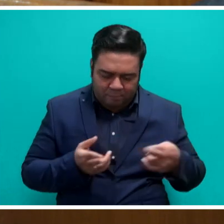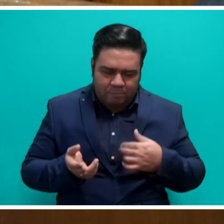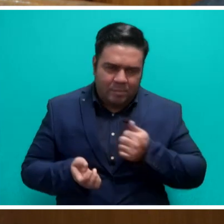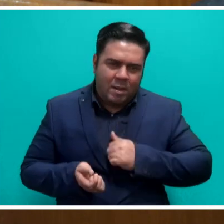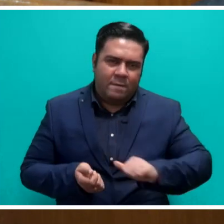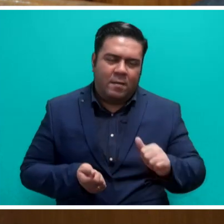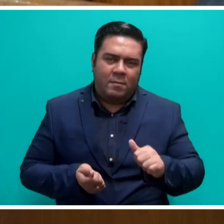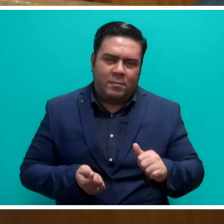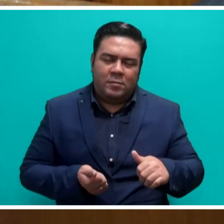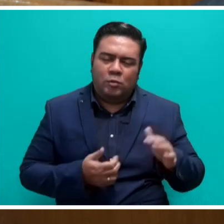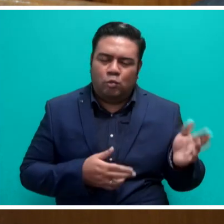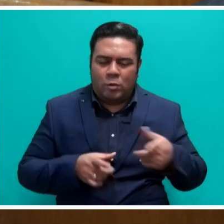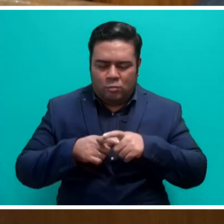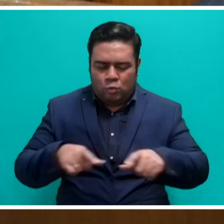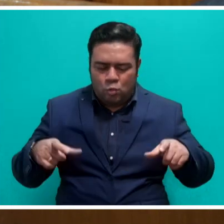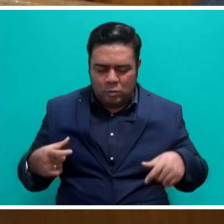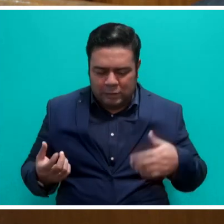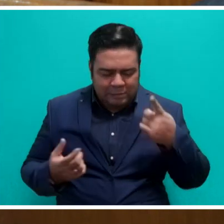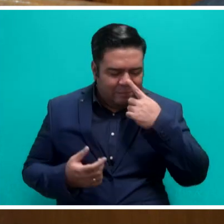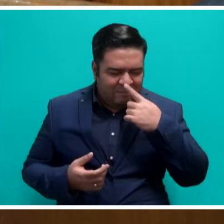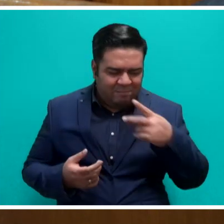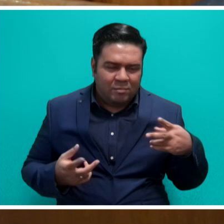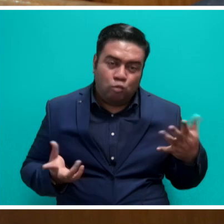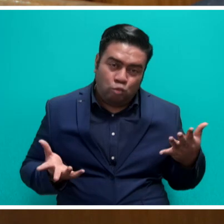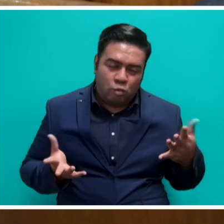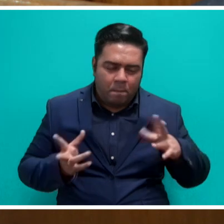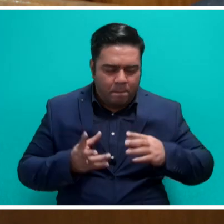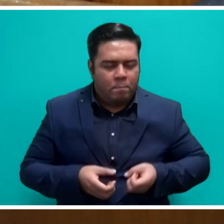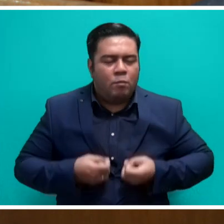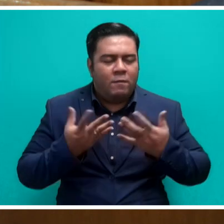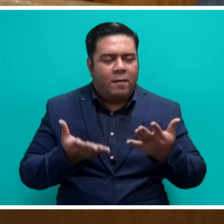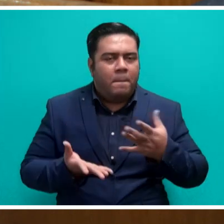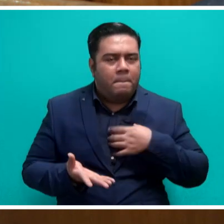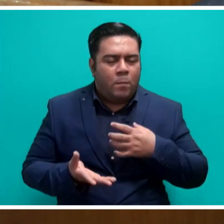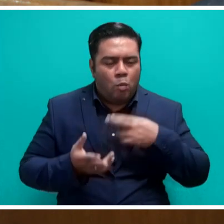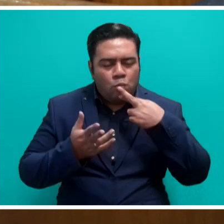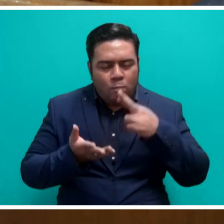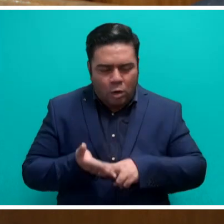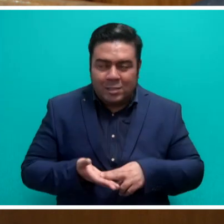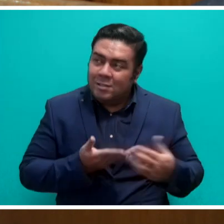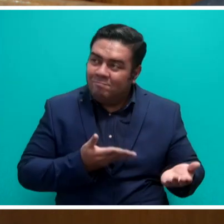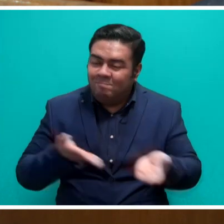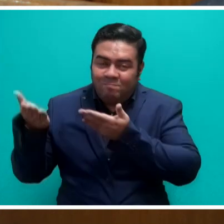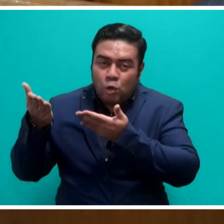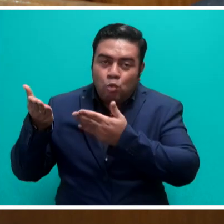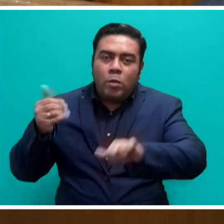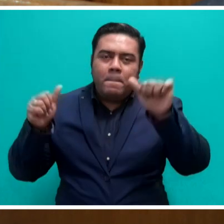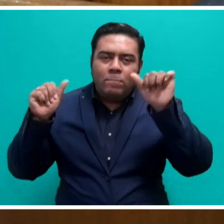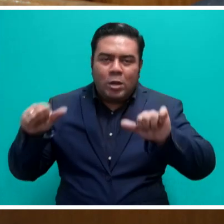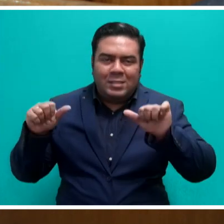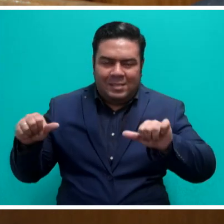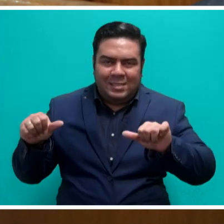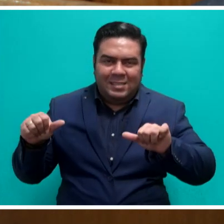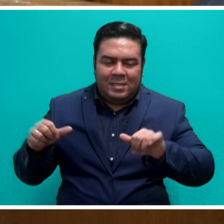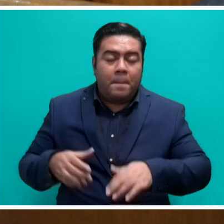misbehavior to a tribunal to inquire into the complaints and provide a report to the President. However,